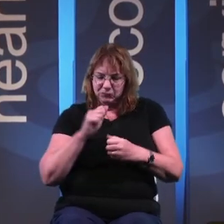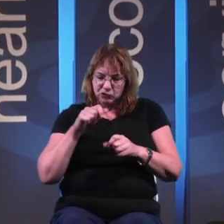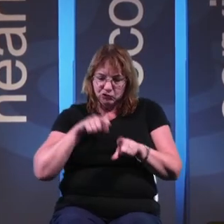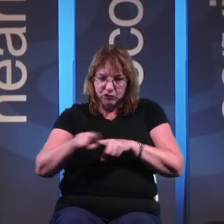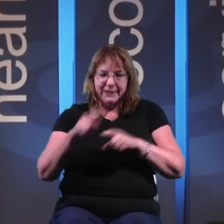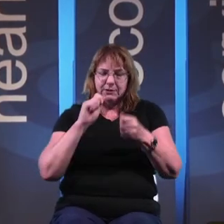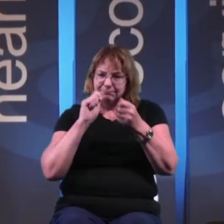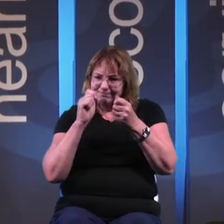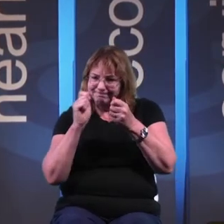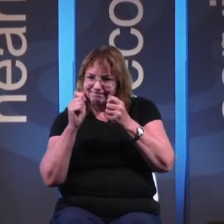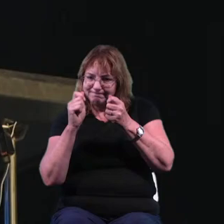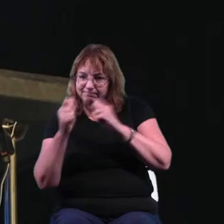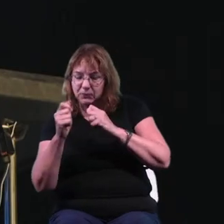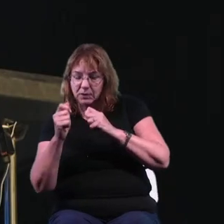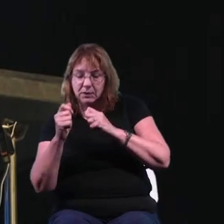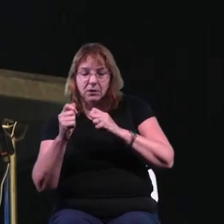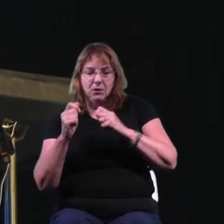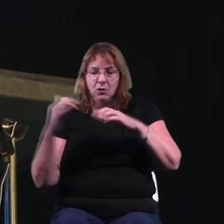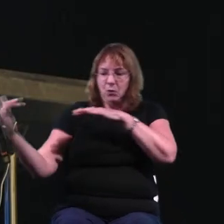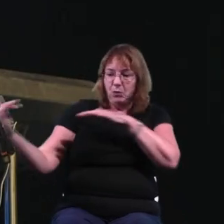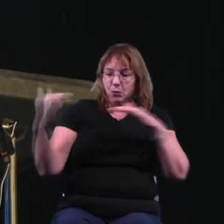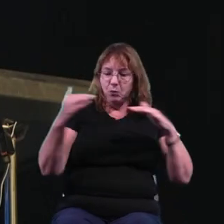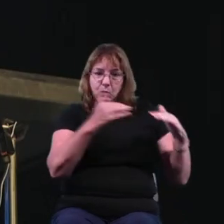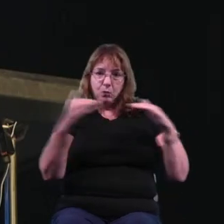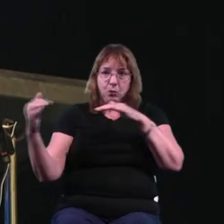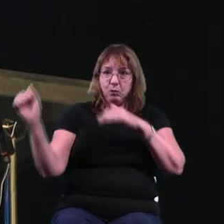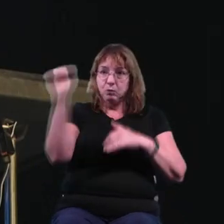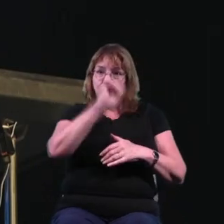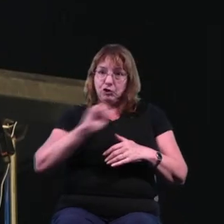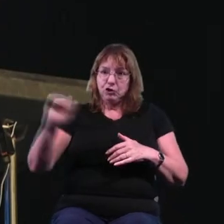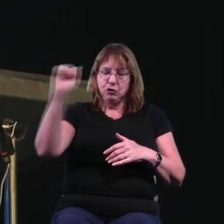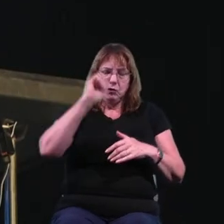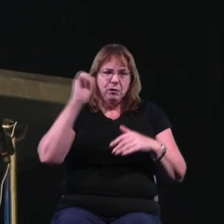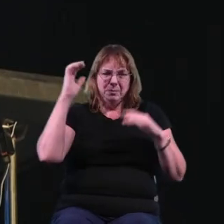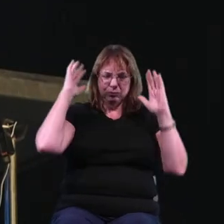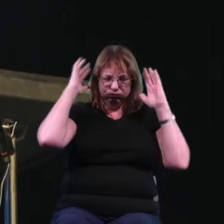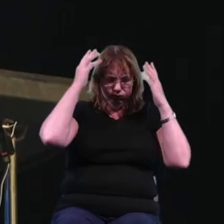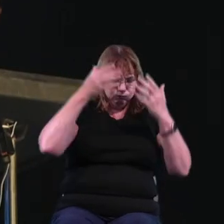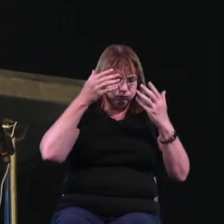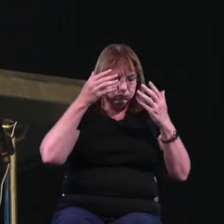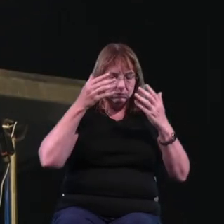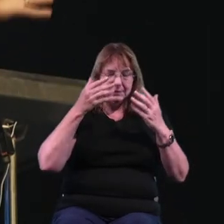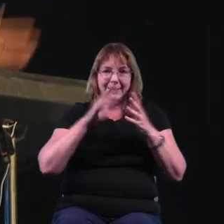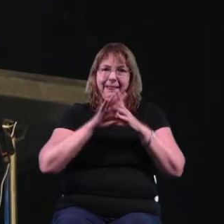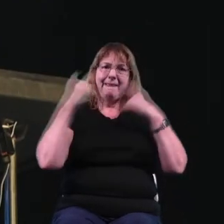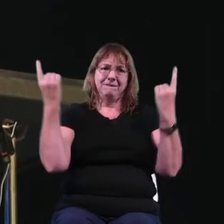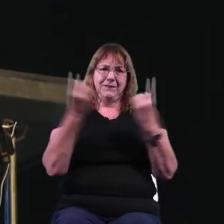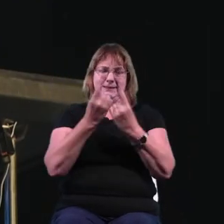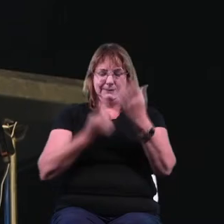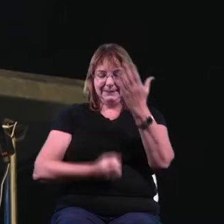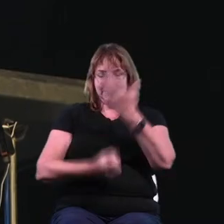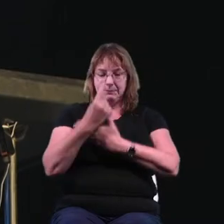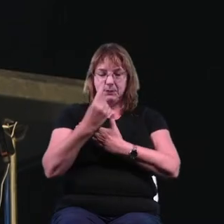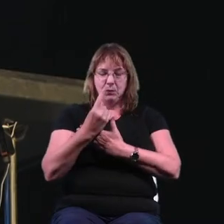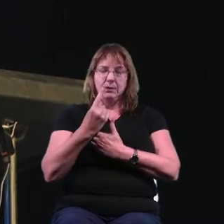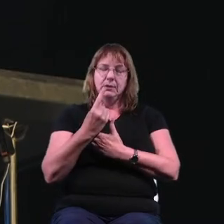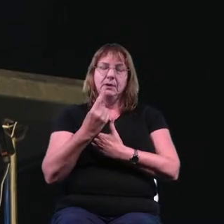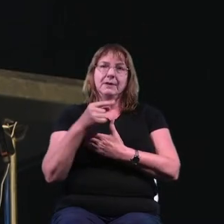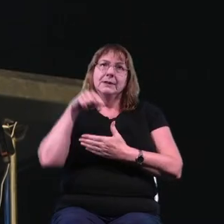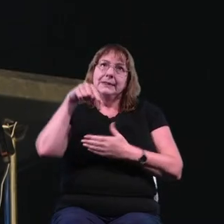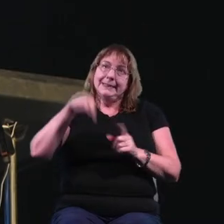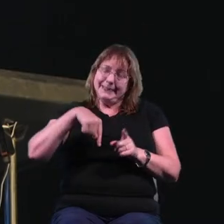you're worrying about war in Europe. And with all that's going on, you're hoping that this week will